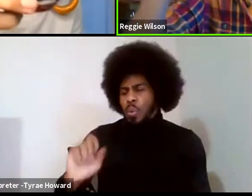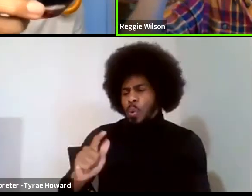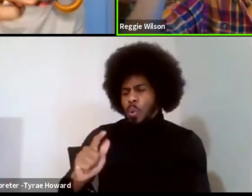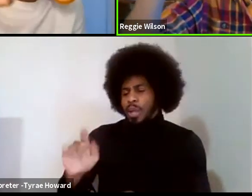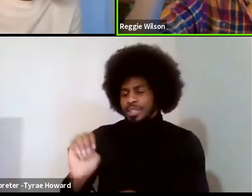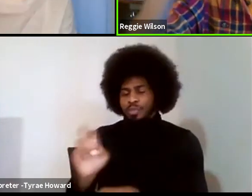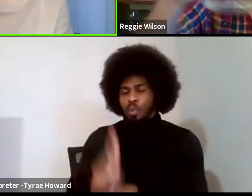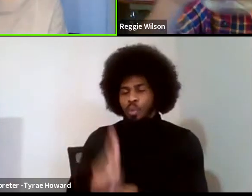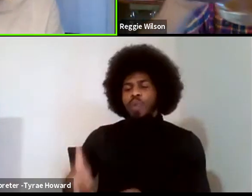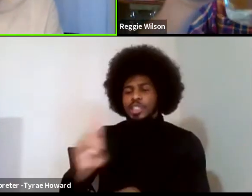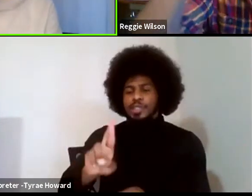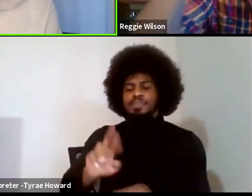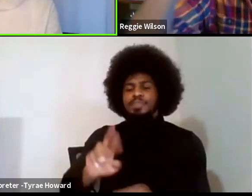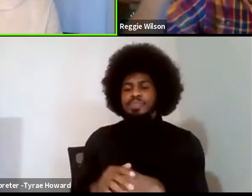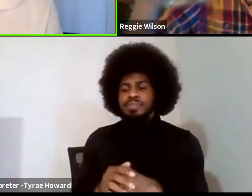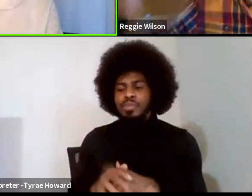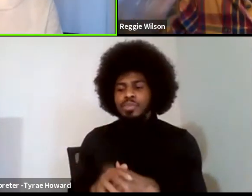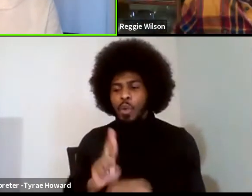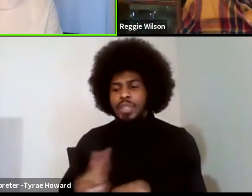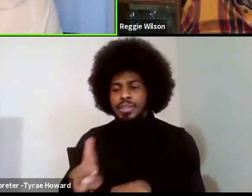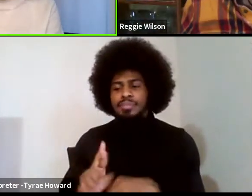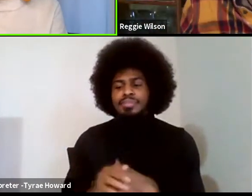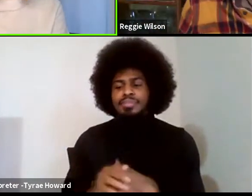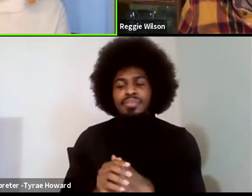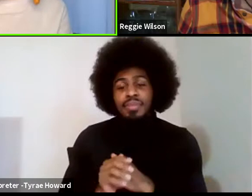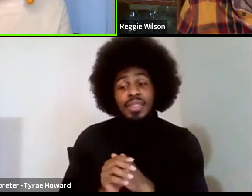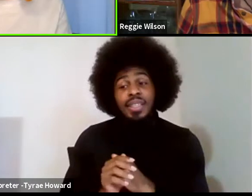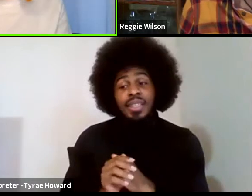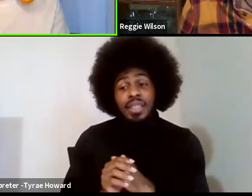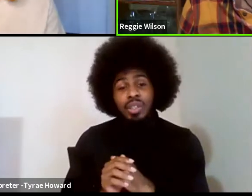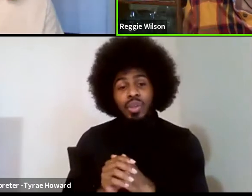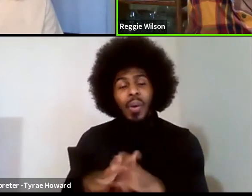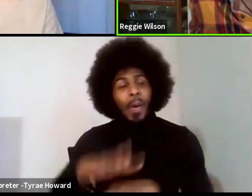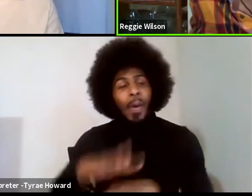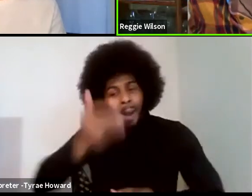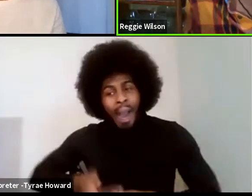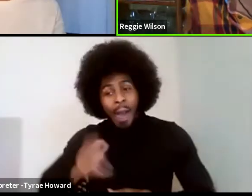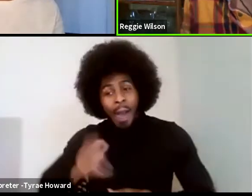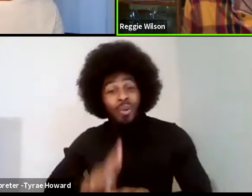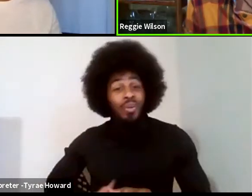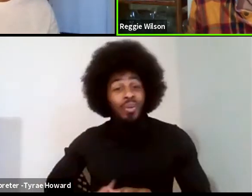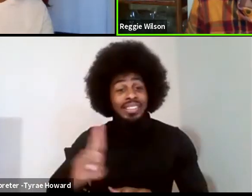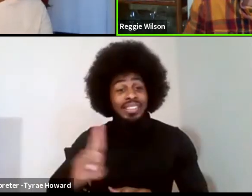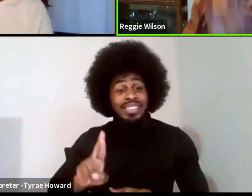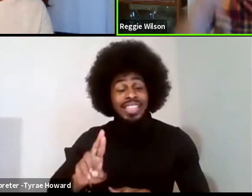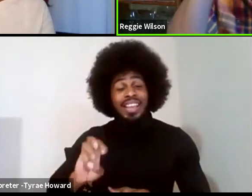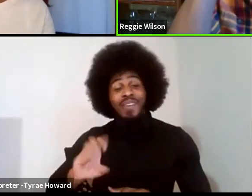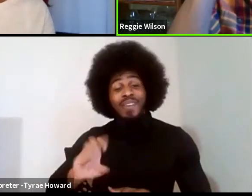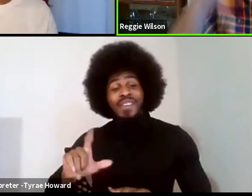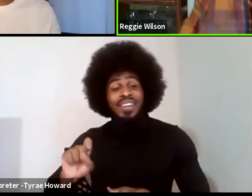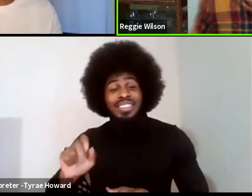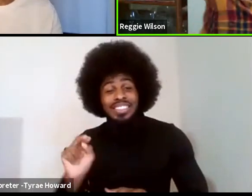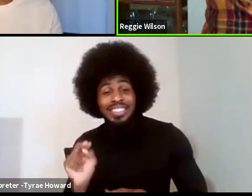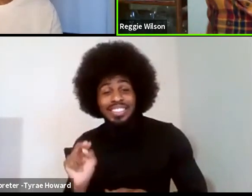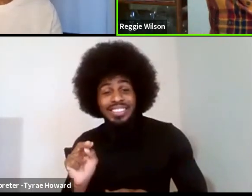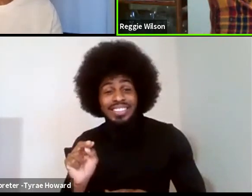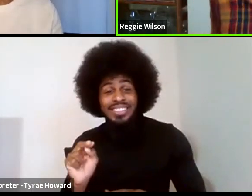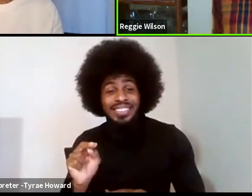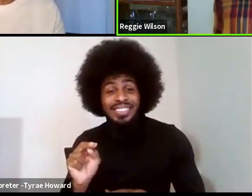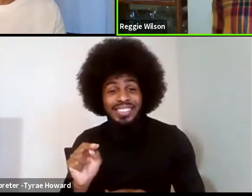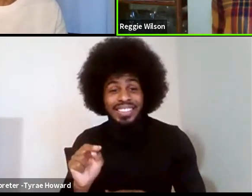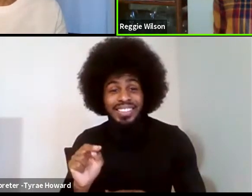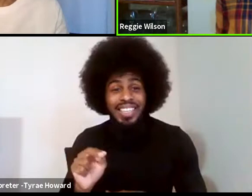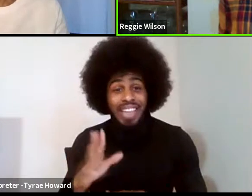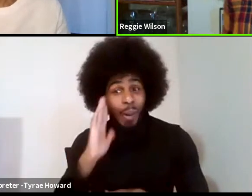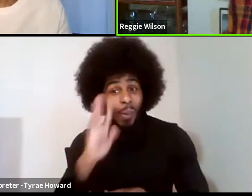hi. Hi, darling. Clink, clink. My name's Reggie Wilson. I'm artistic director of Reggie Wilson Fist, and I would put my heel